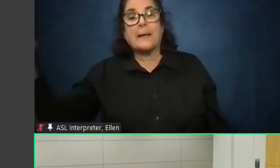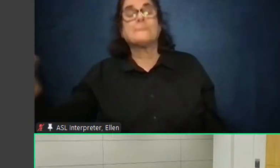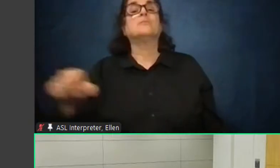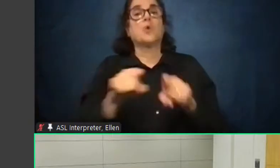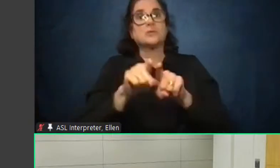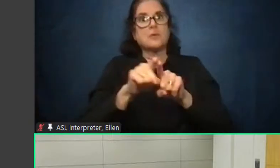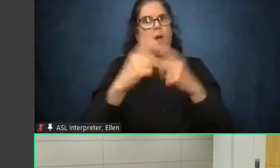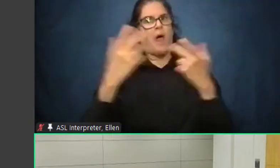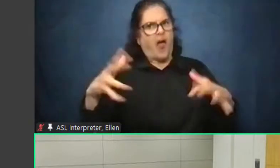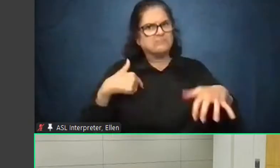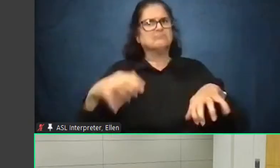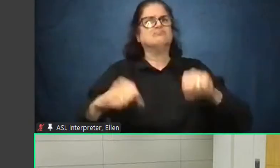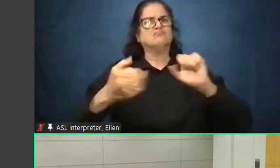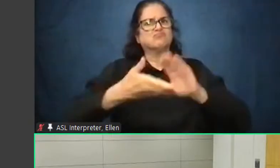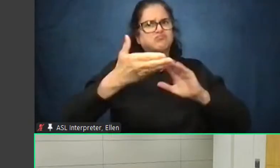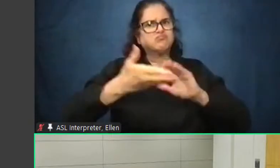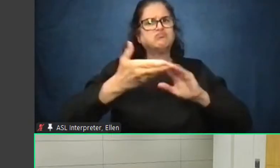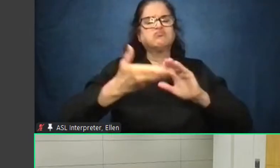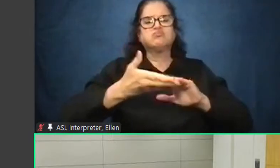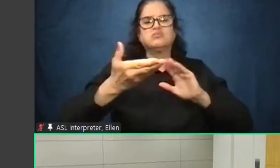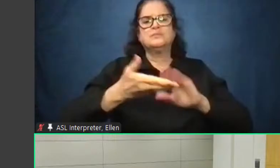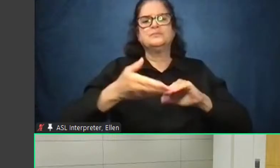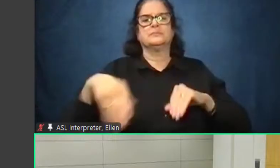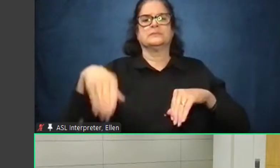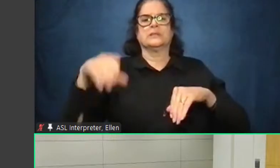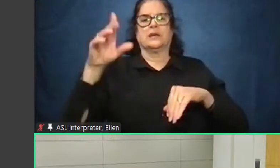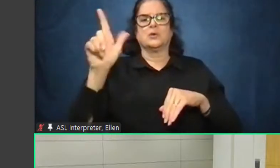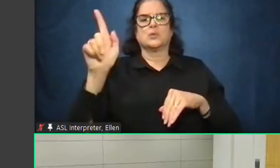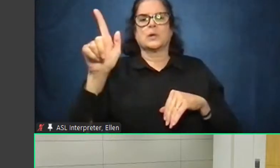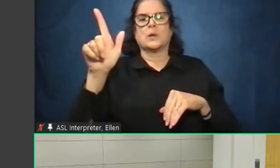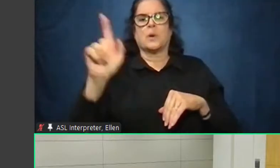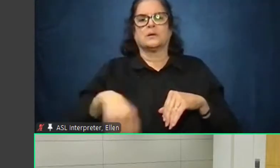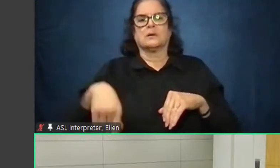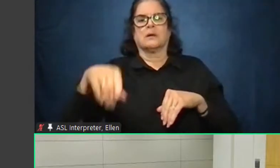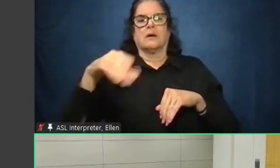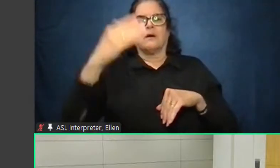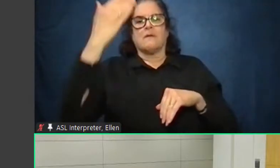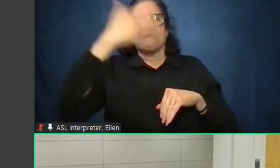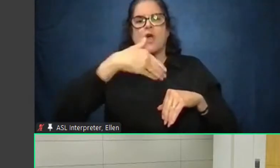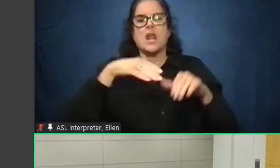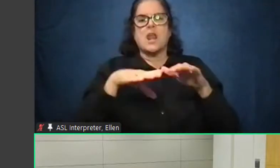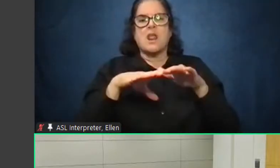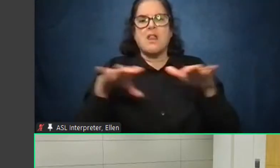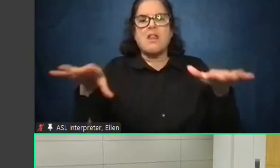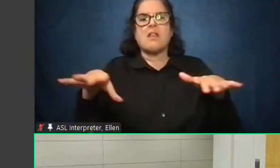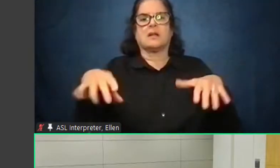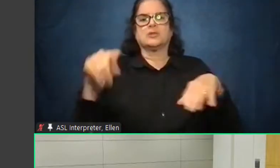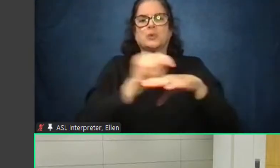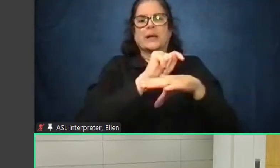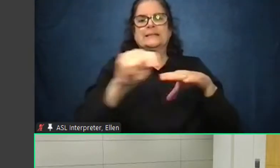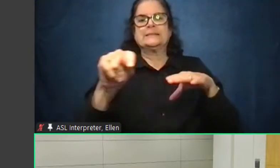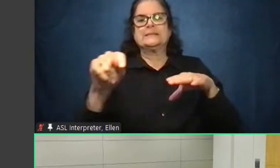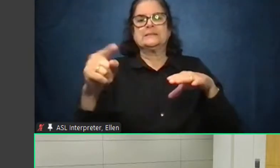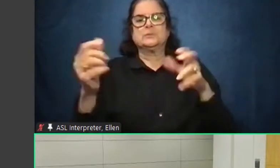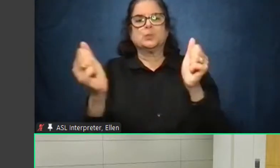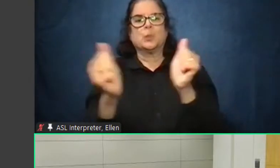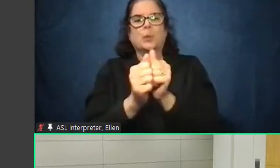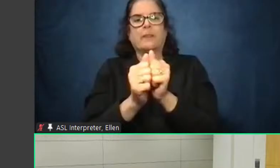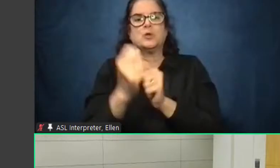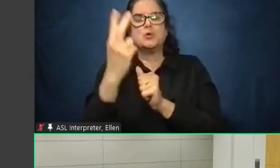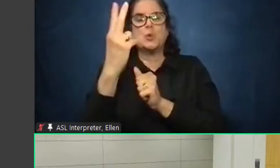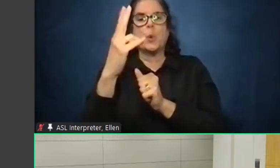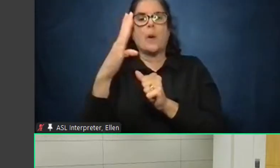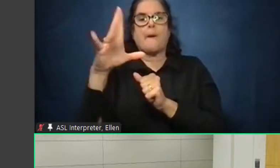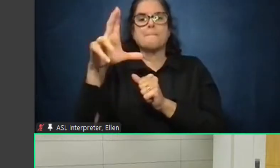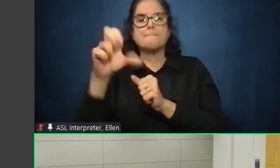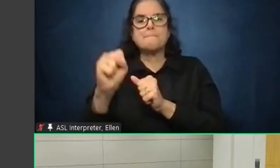trainings alongside 2 bus familiarization training at Schwab Rehabilitation Center and Shirley Ryan Rehab Center. And